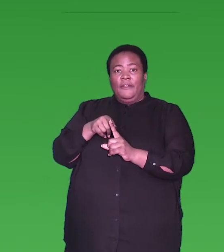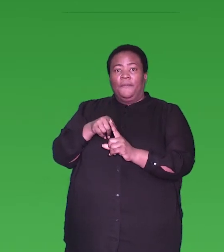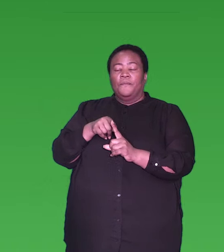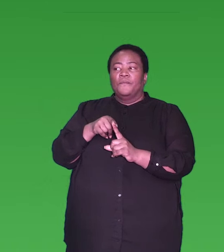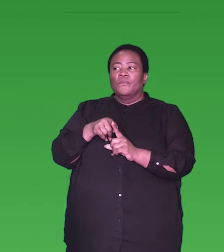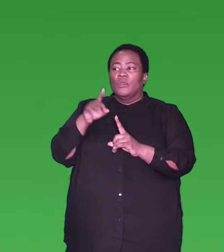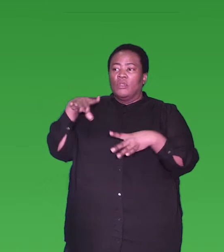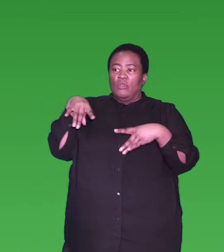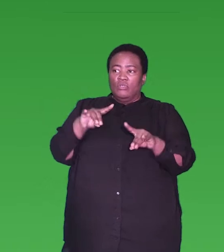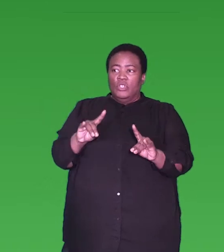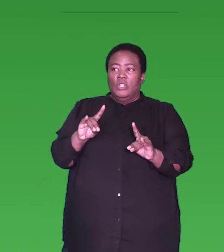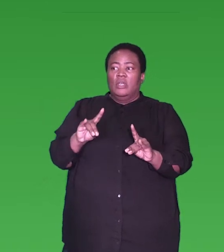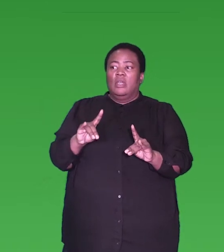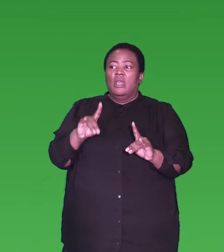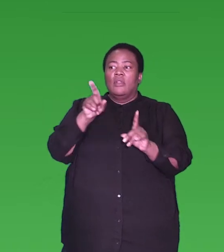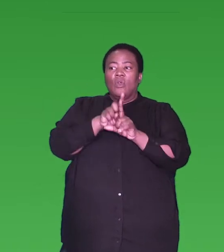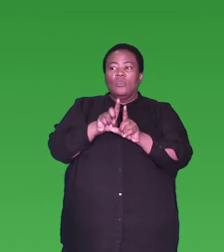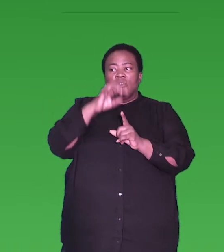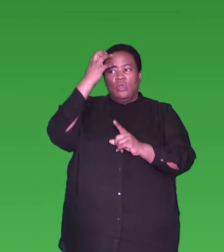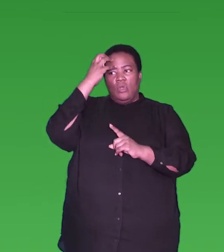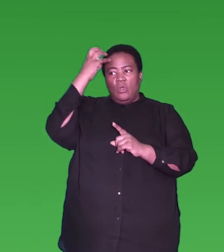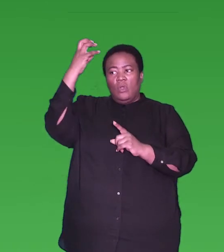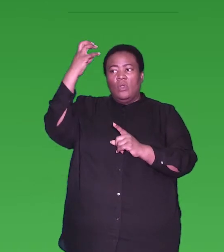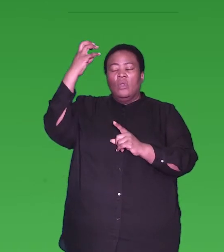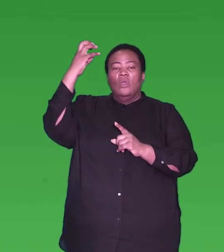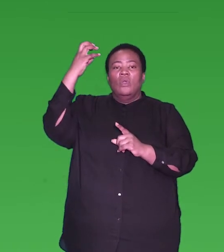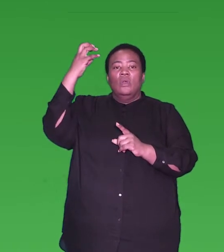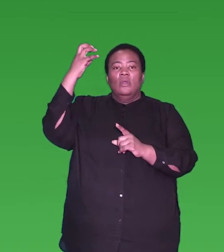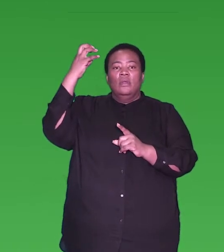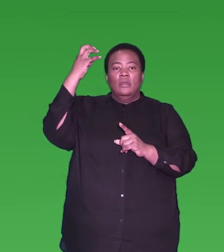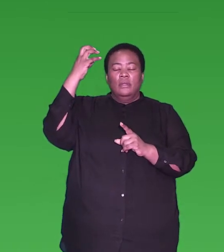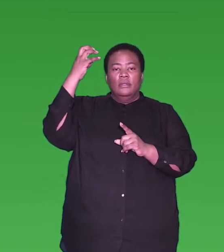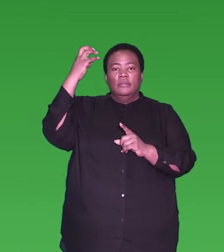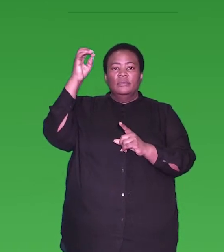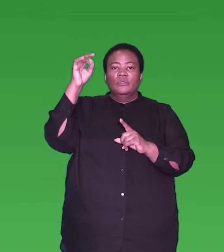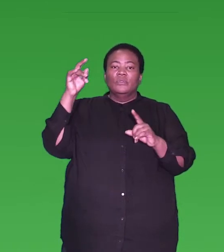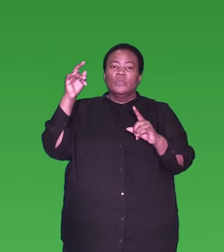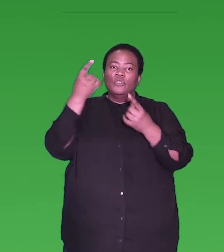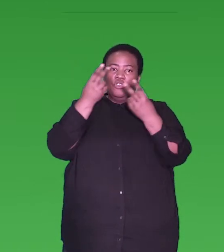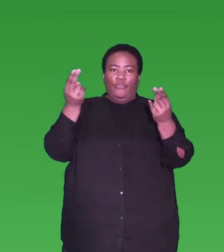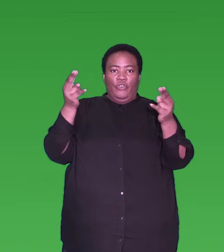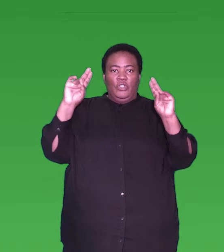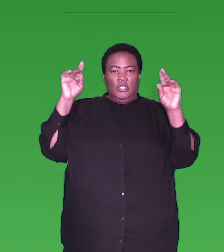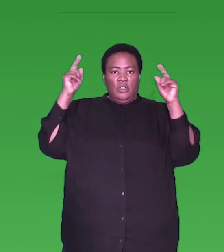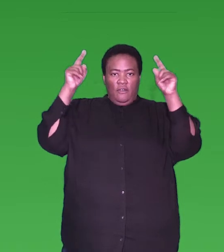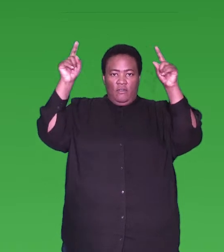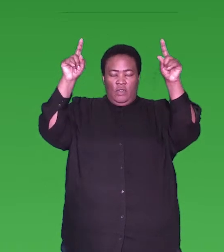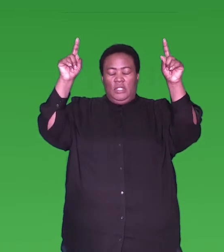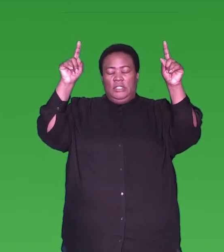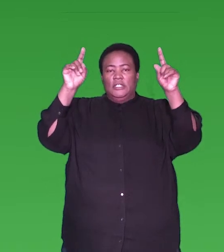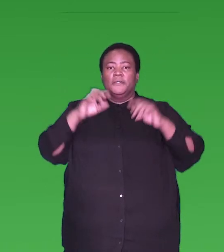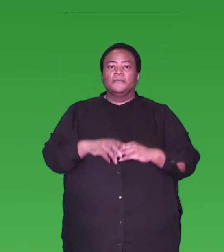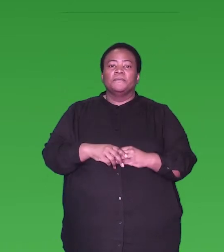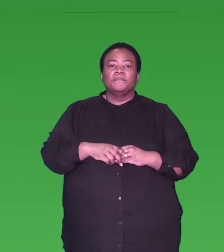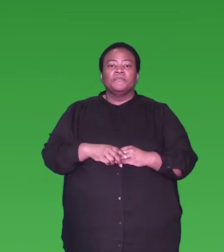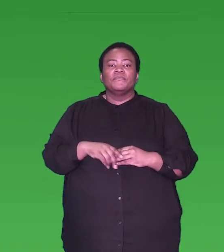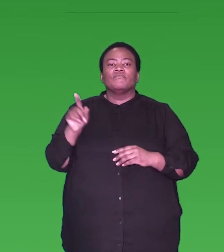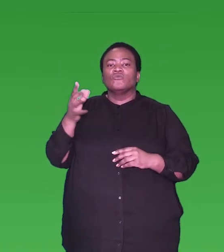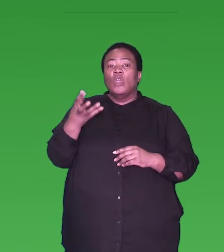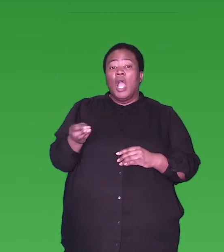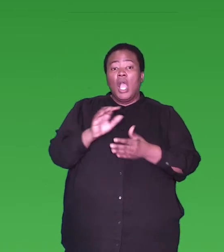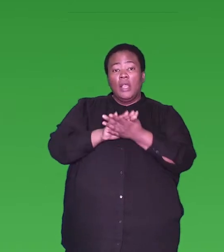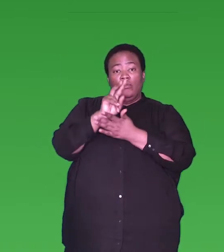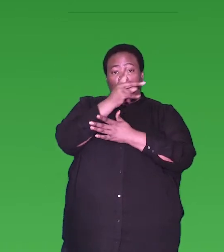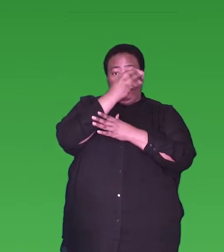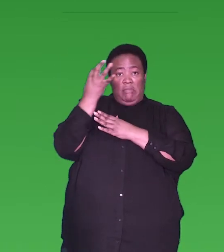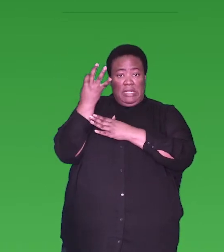she's the Helen Suzman Chair and Distinguished Professor in the School of Economics and Finance at the University of Witwatersrand. And Dori, you've got about